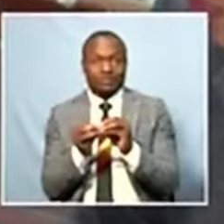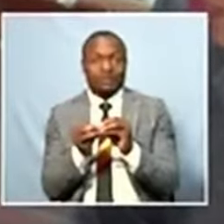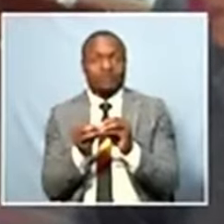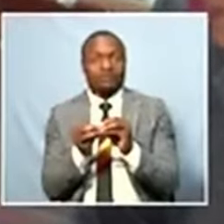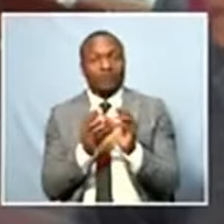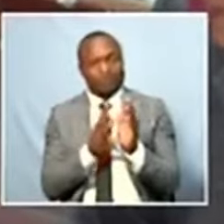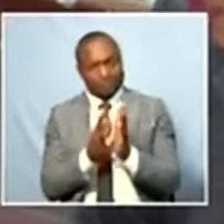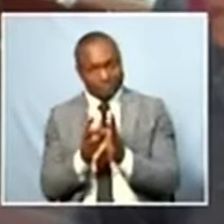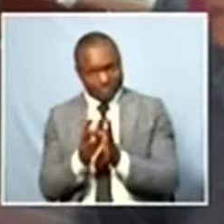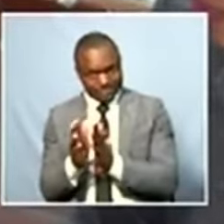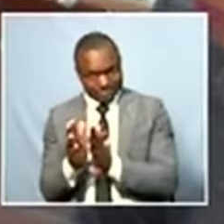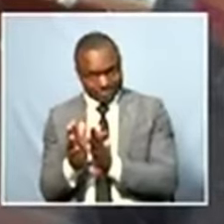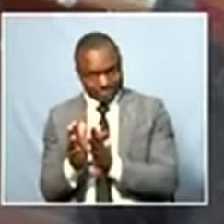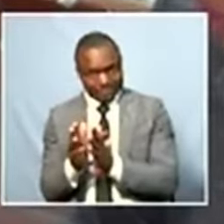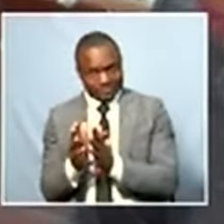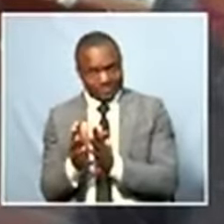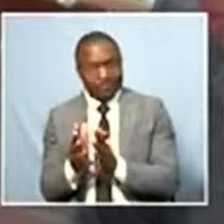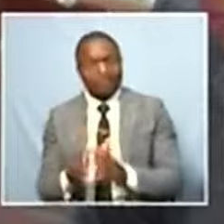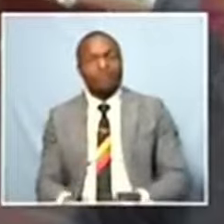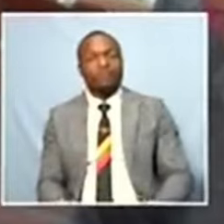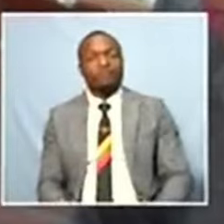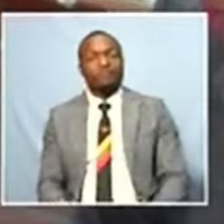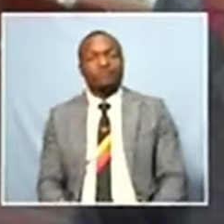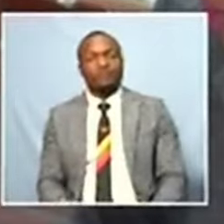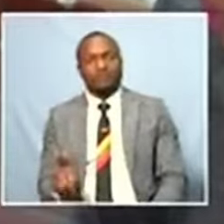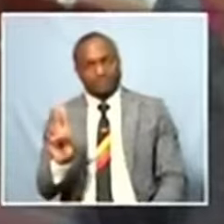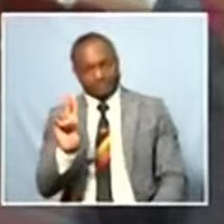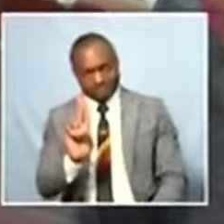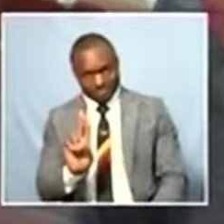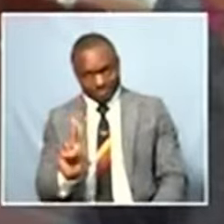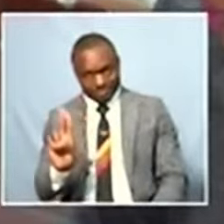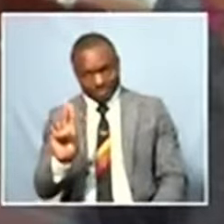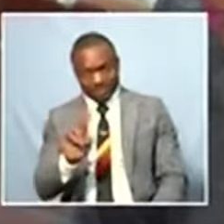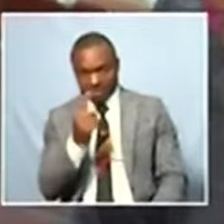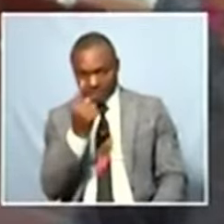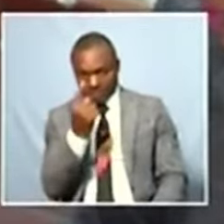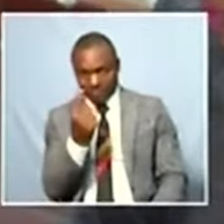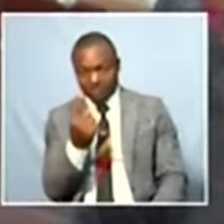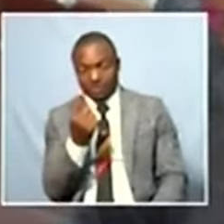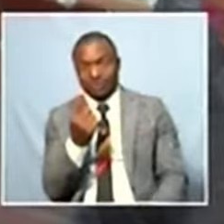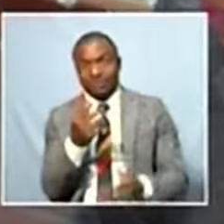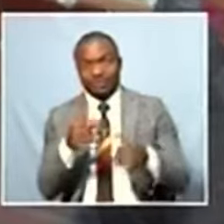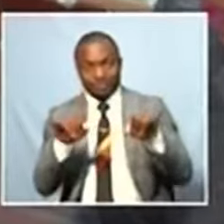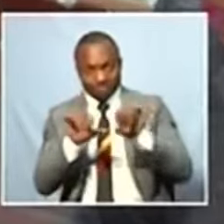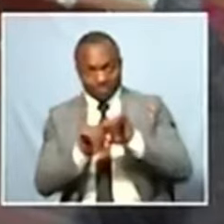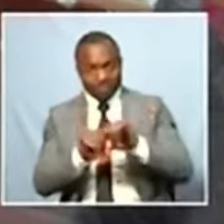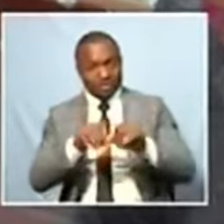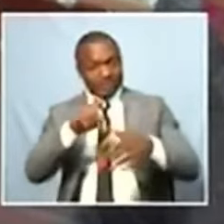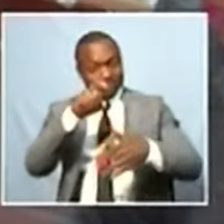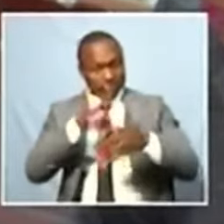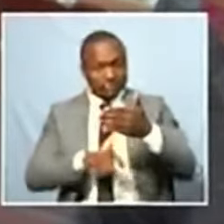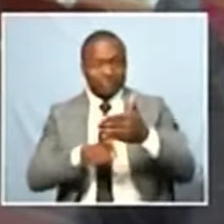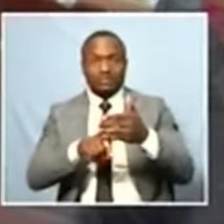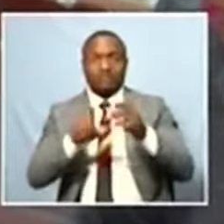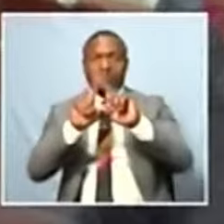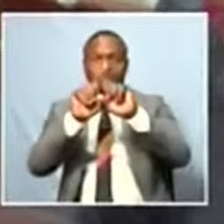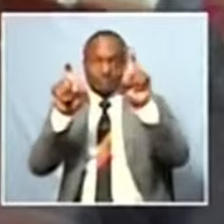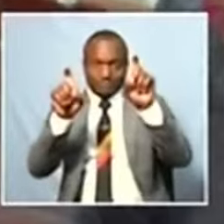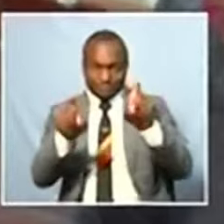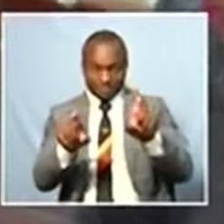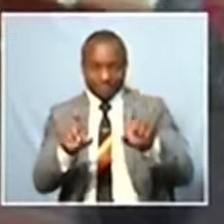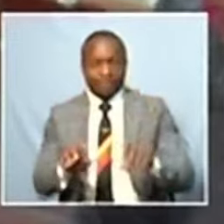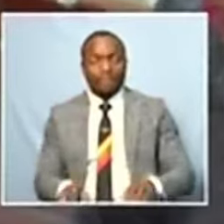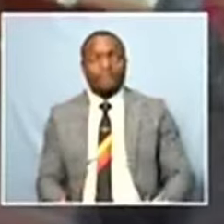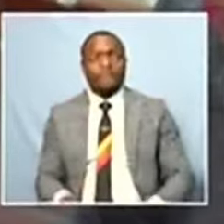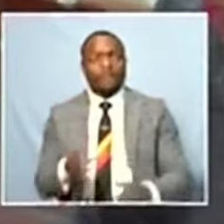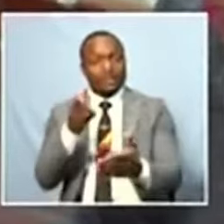we have been using, and one key one is the tax clearance certificate.